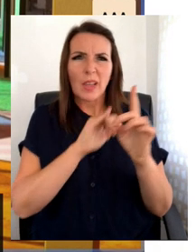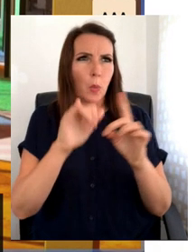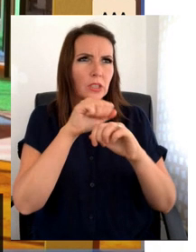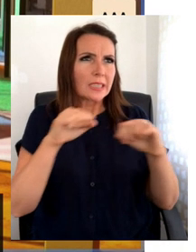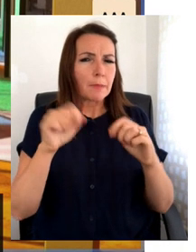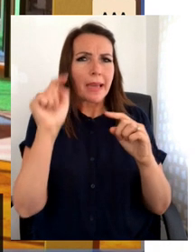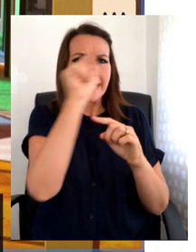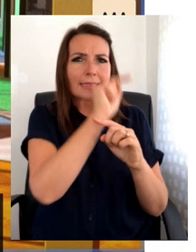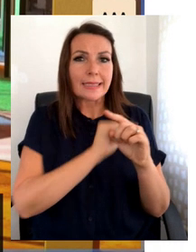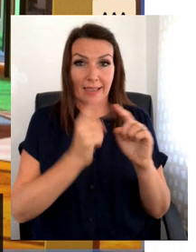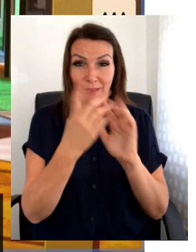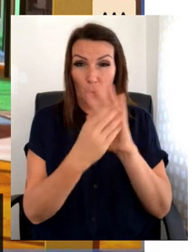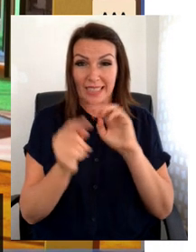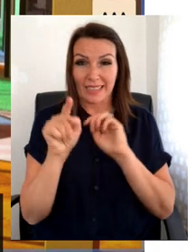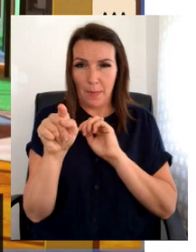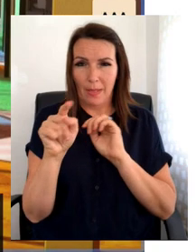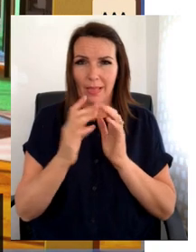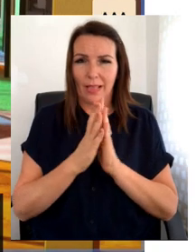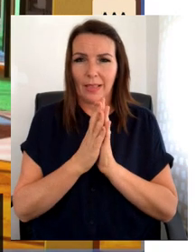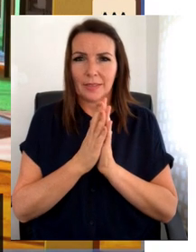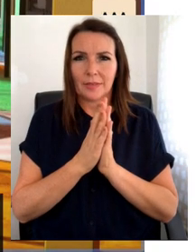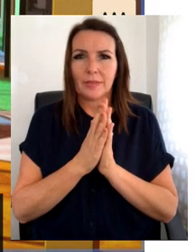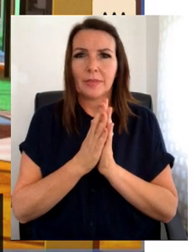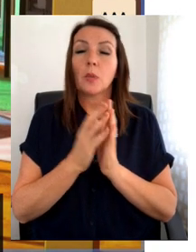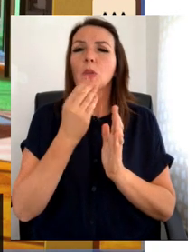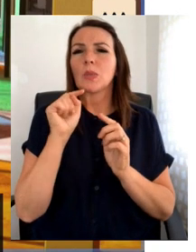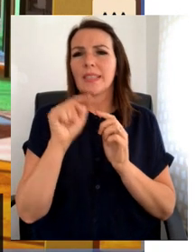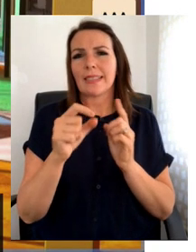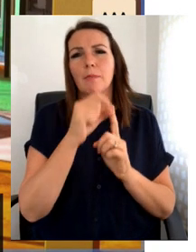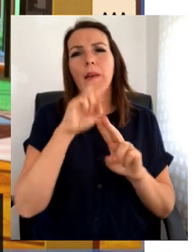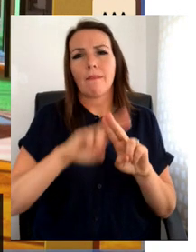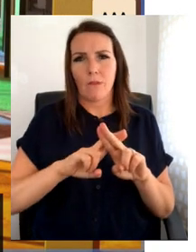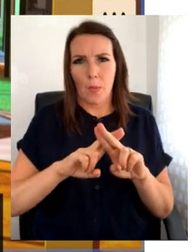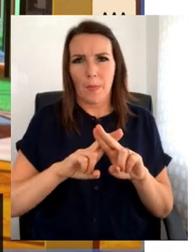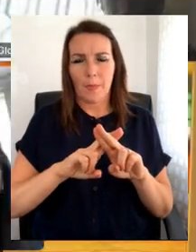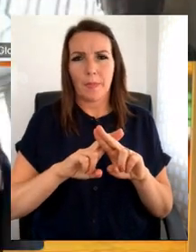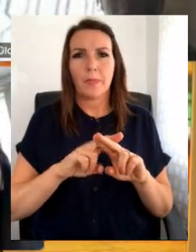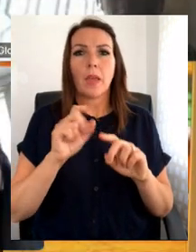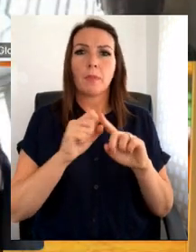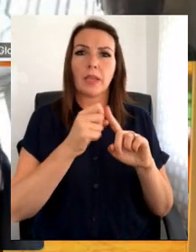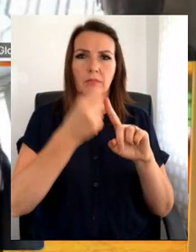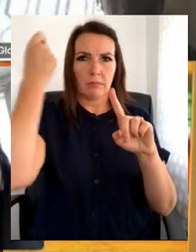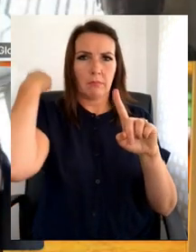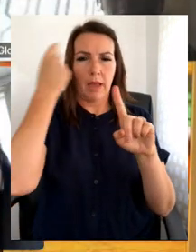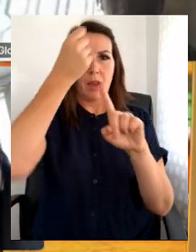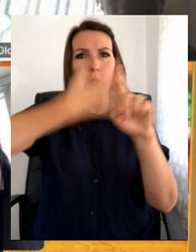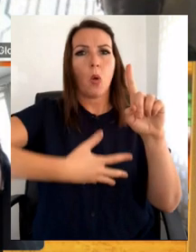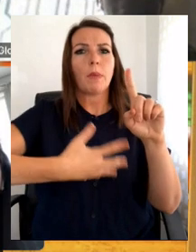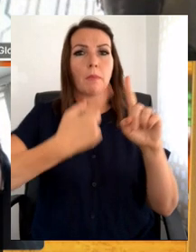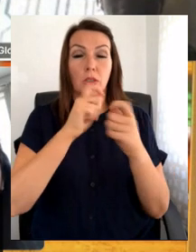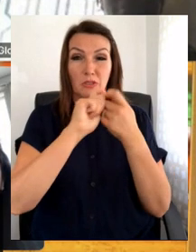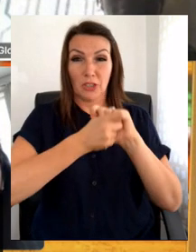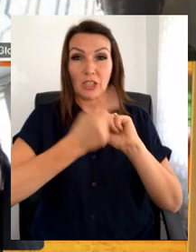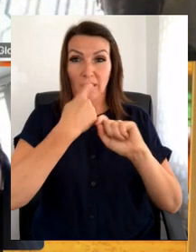you, of the video platform we used, which we were able to change the wallpaper in the background. So that's an image I chose.